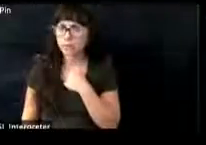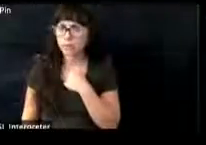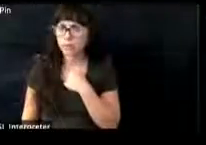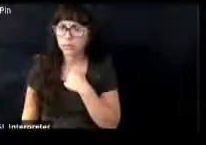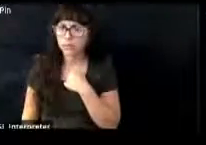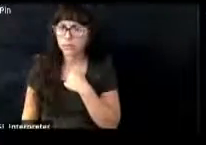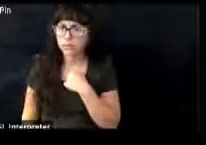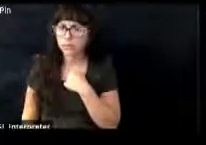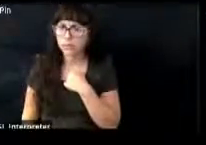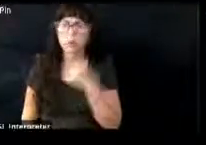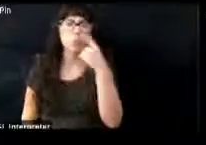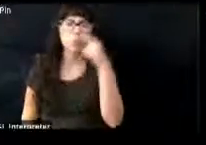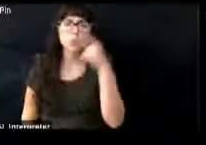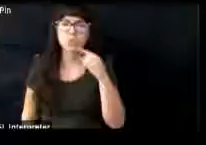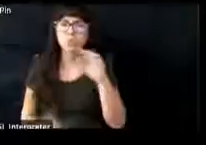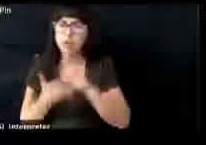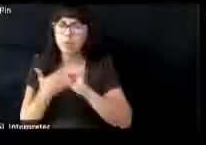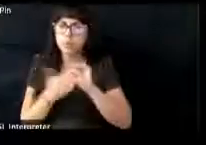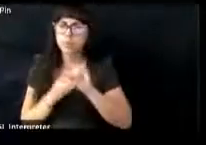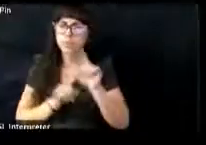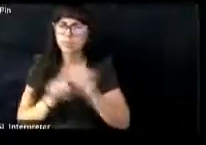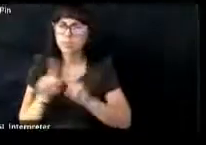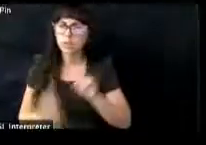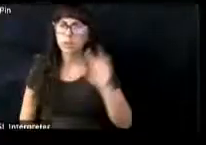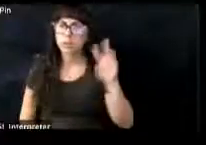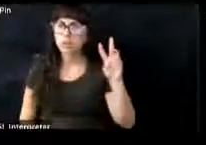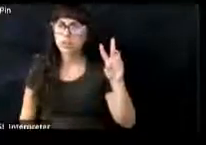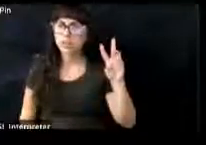If you'll please press *6.